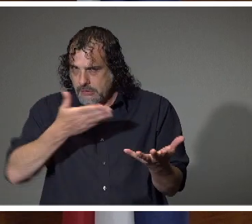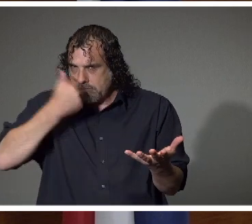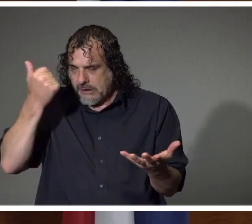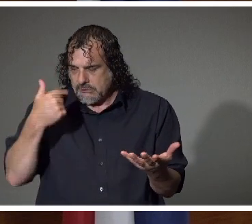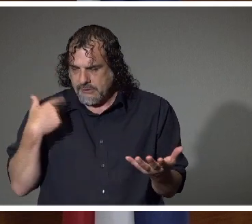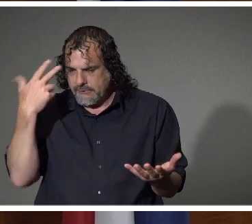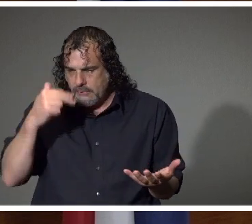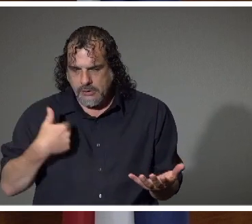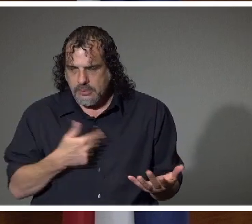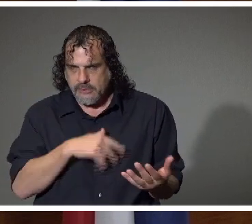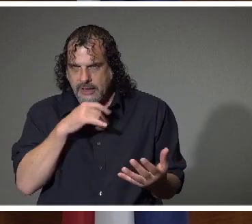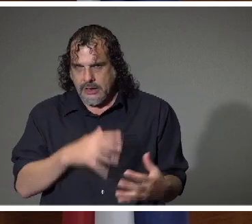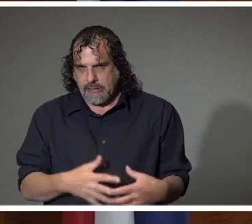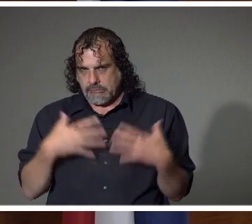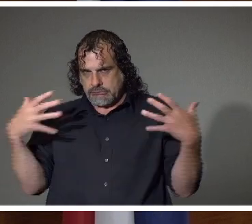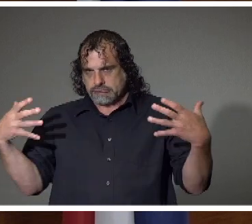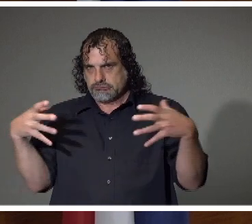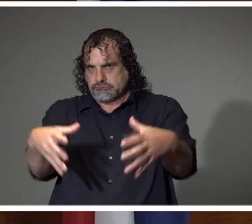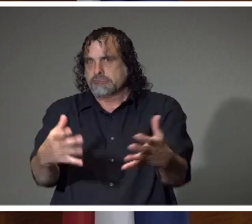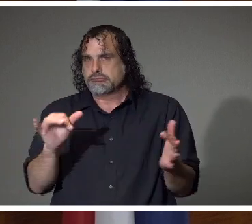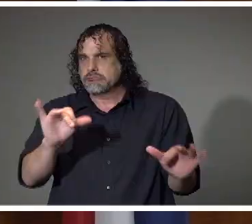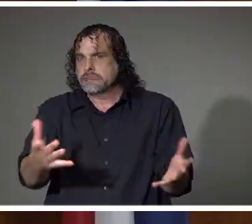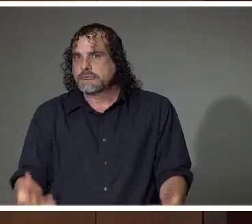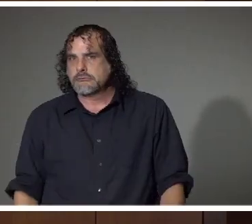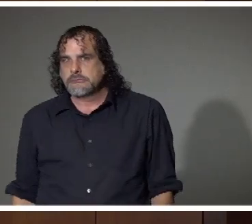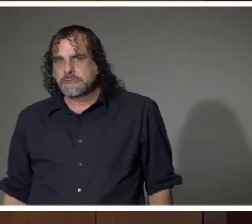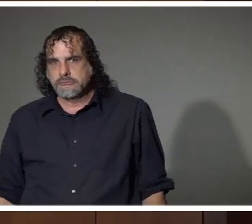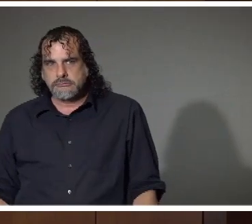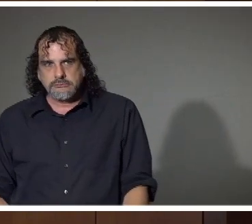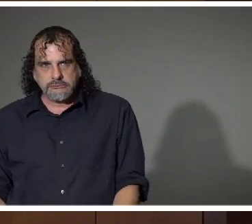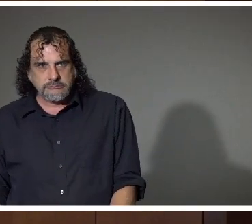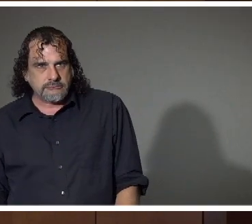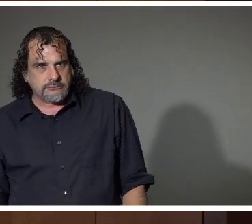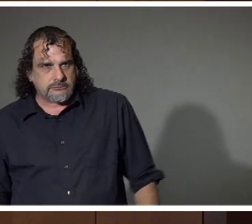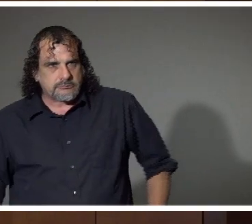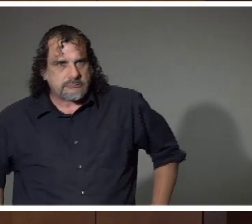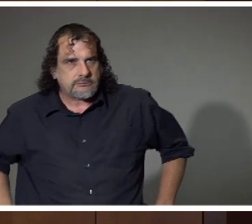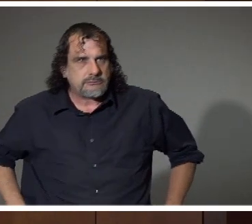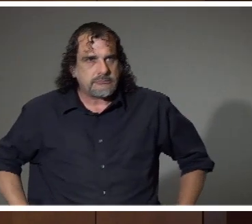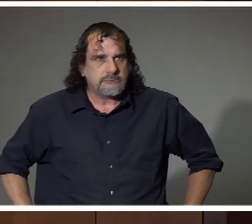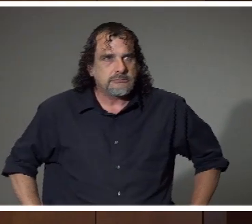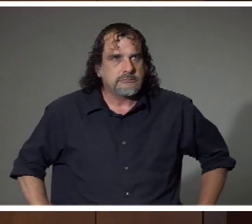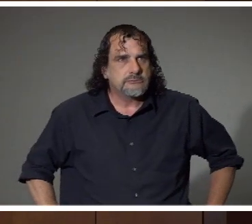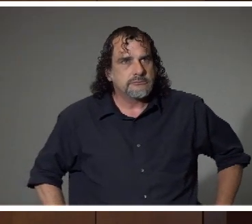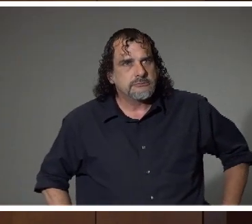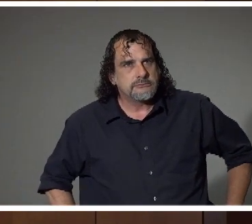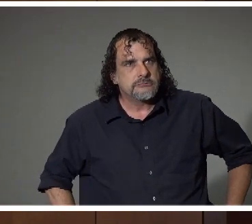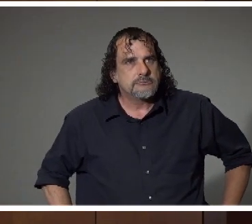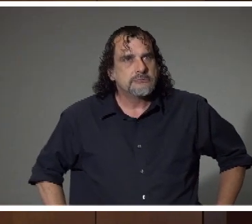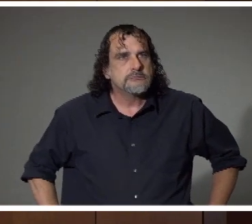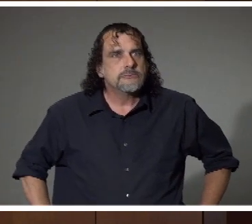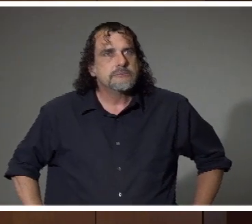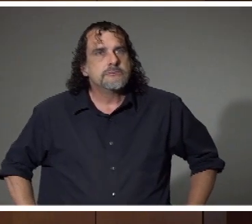have large groups coming together. So, Emily from AP has a question. Emily?